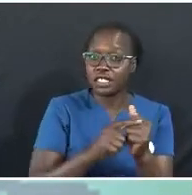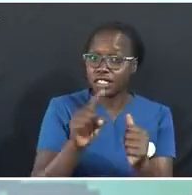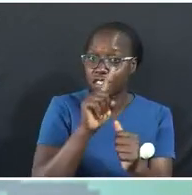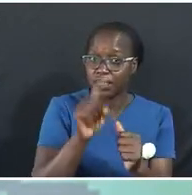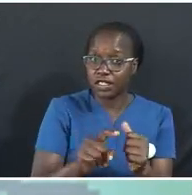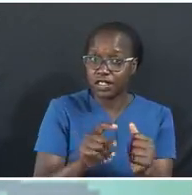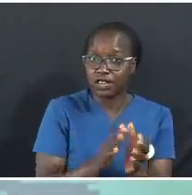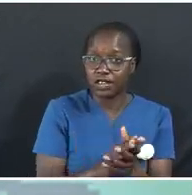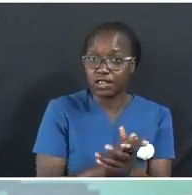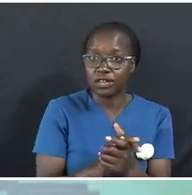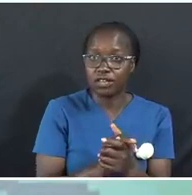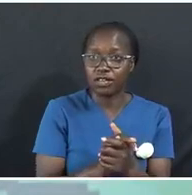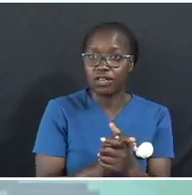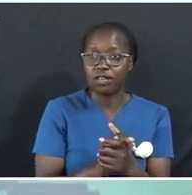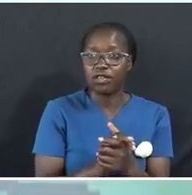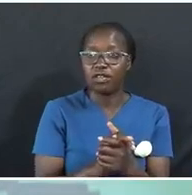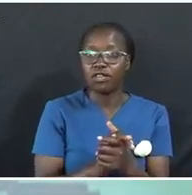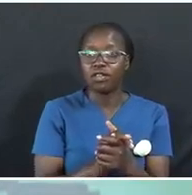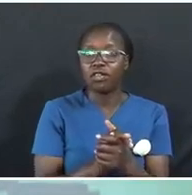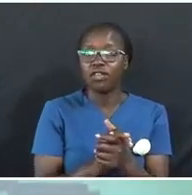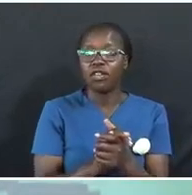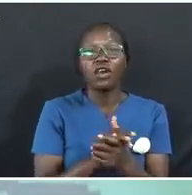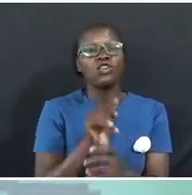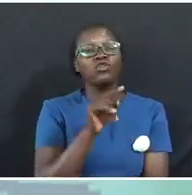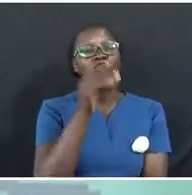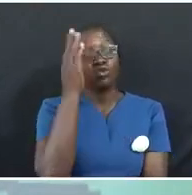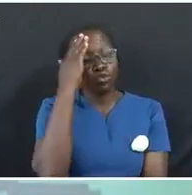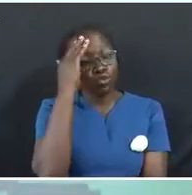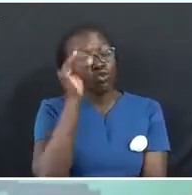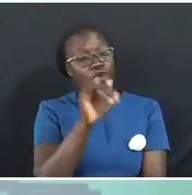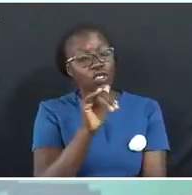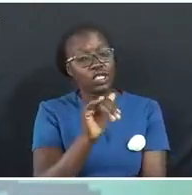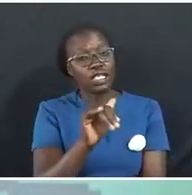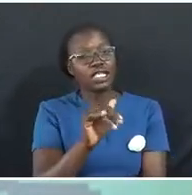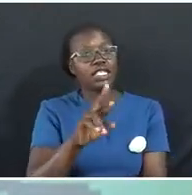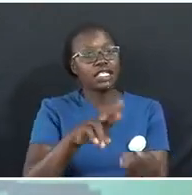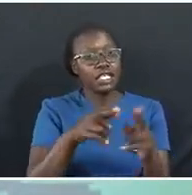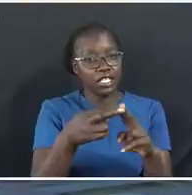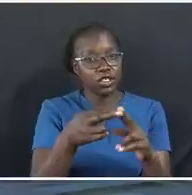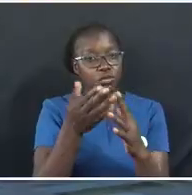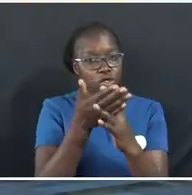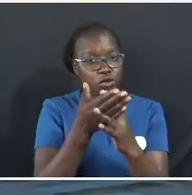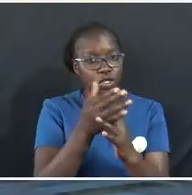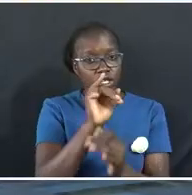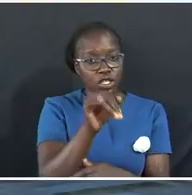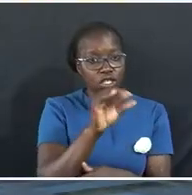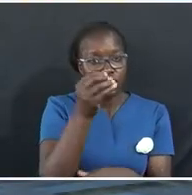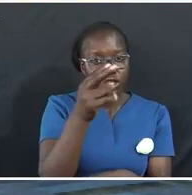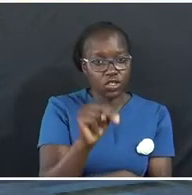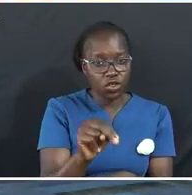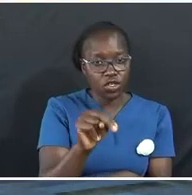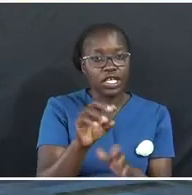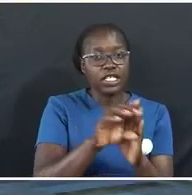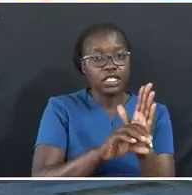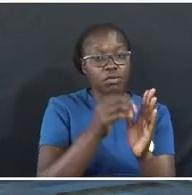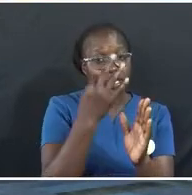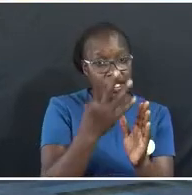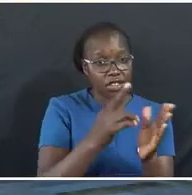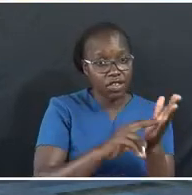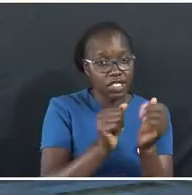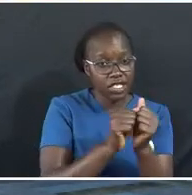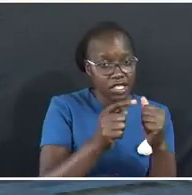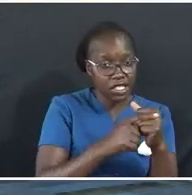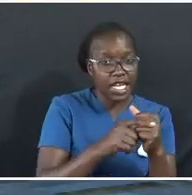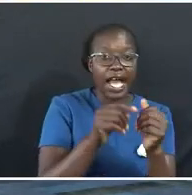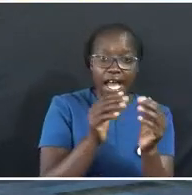All right, what have I said? I have said, do you know that there is a relationship between John chapter 3, verse